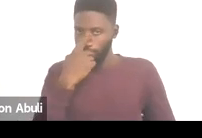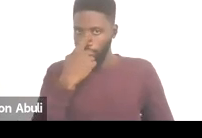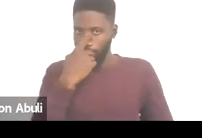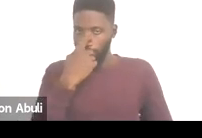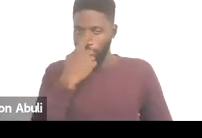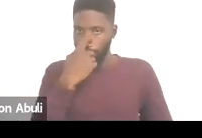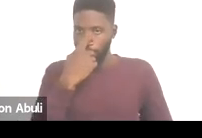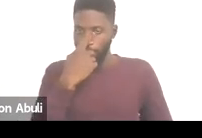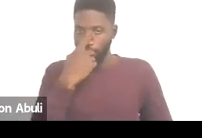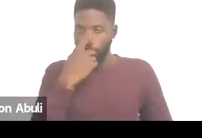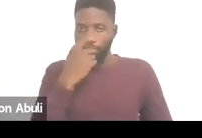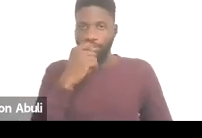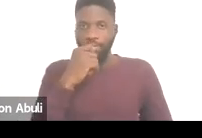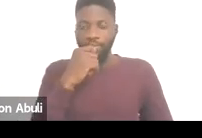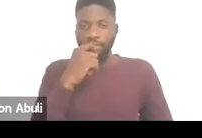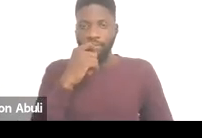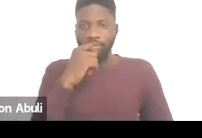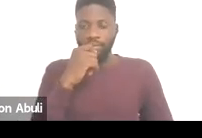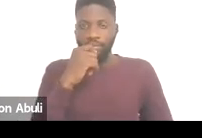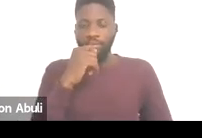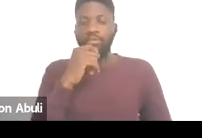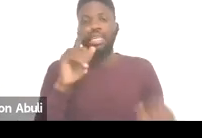Okay, let's see.